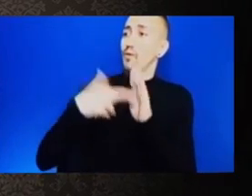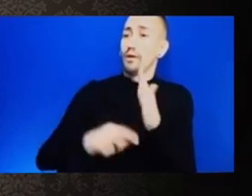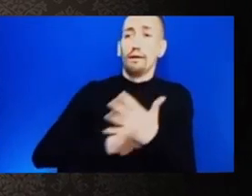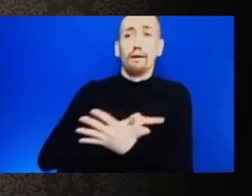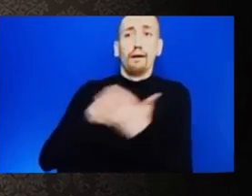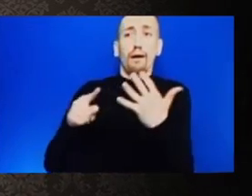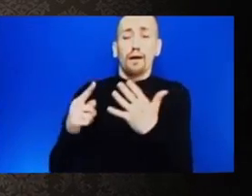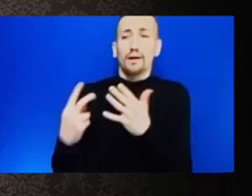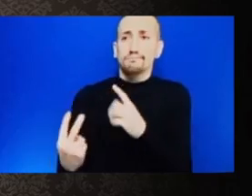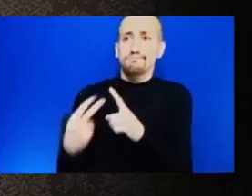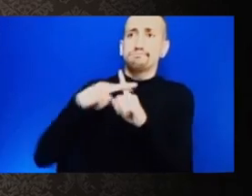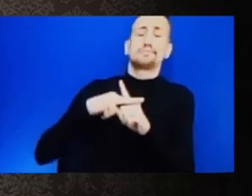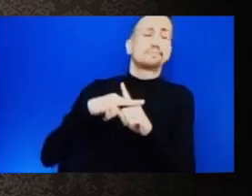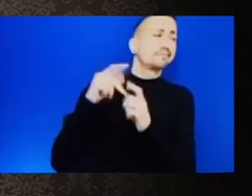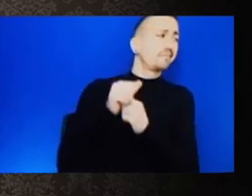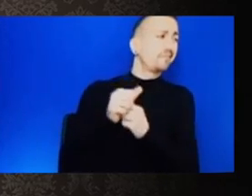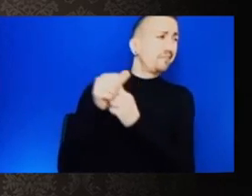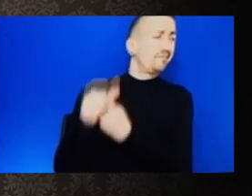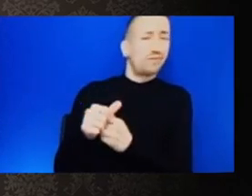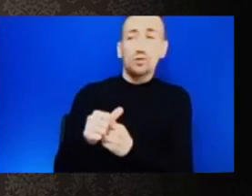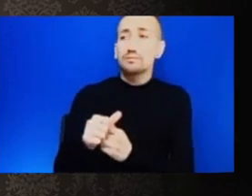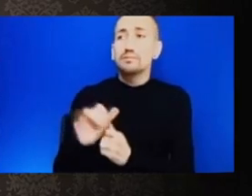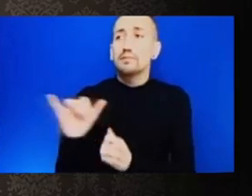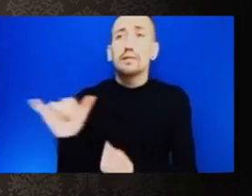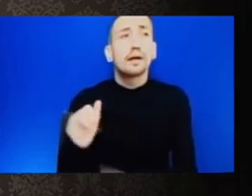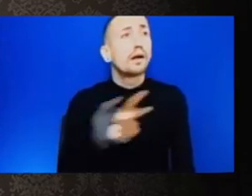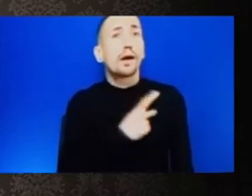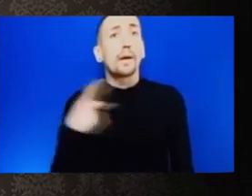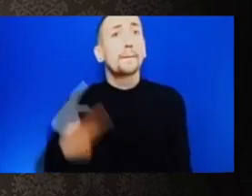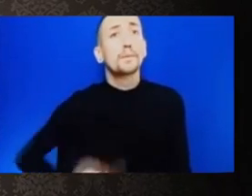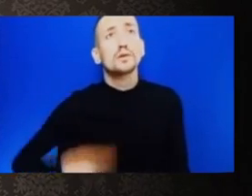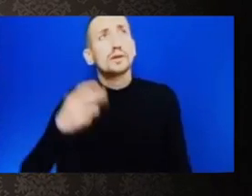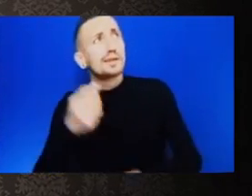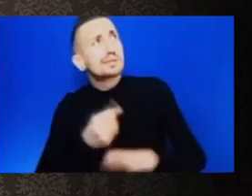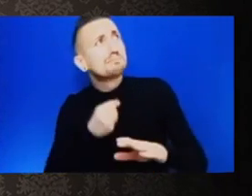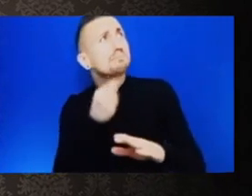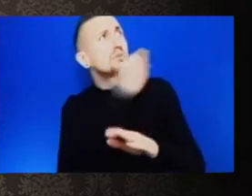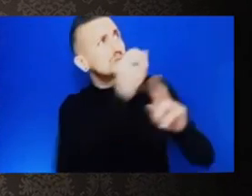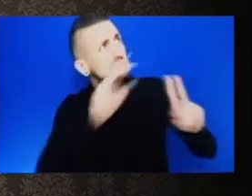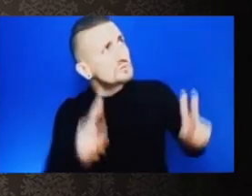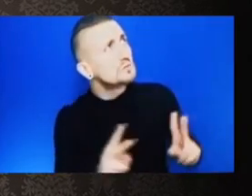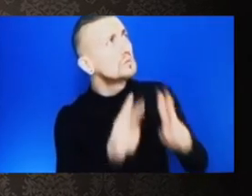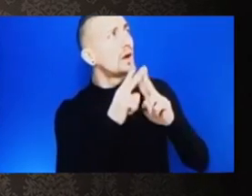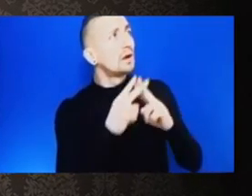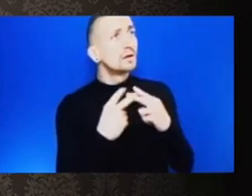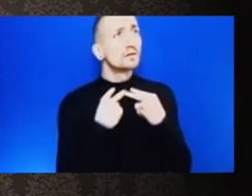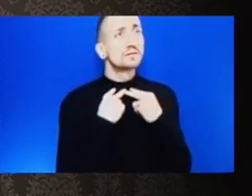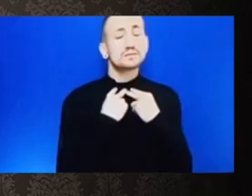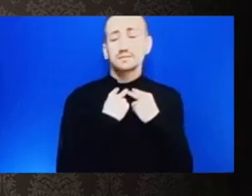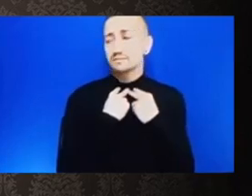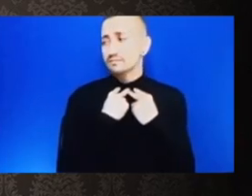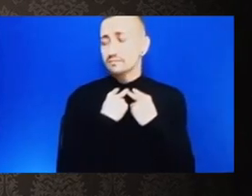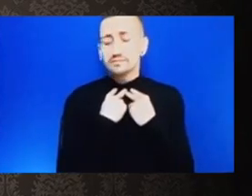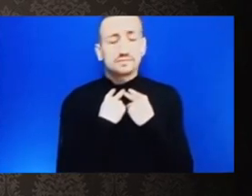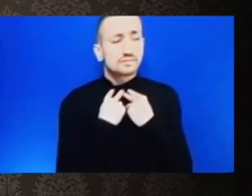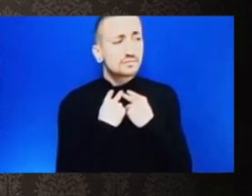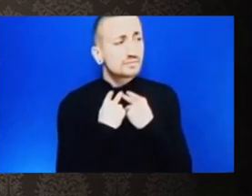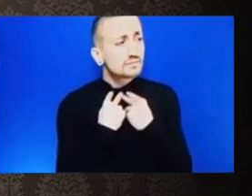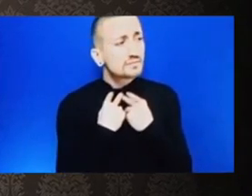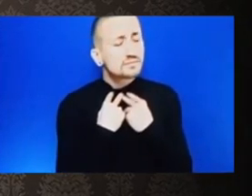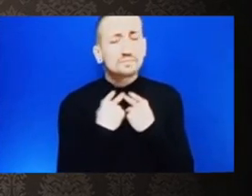I see you've got rules I must adhere to, like I'm a princess trapped in a